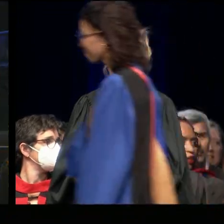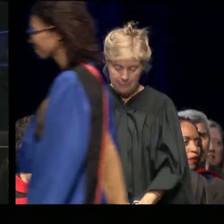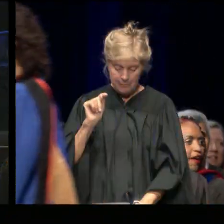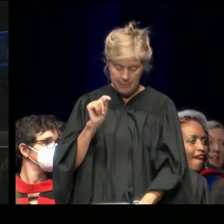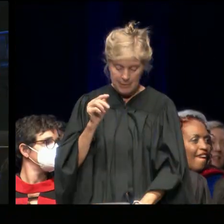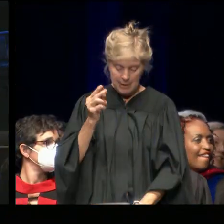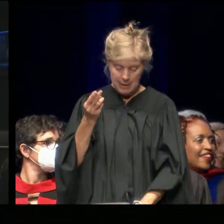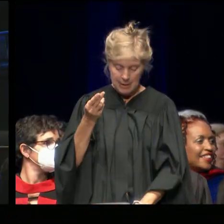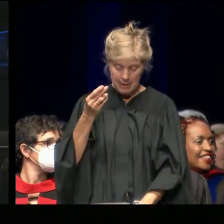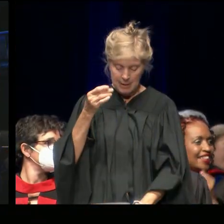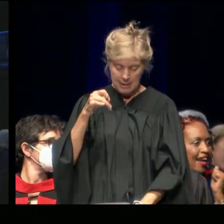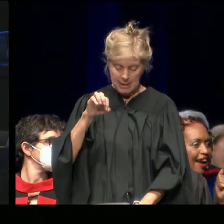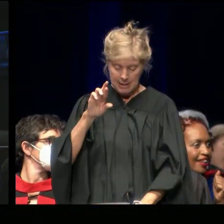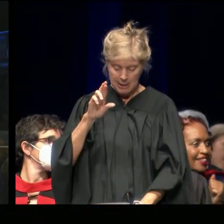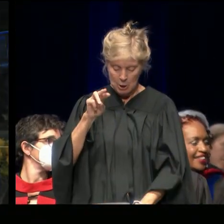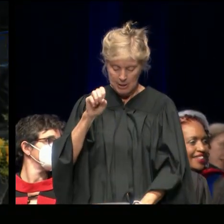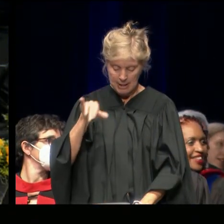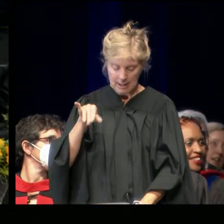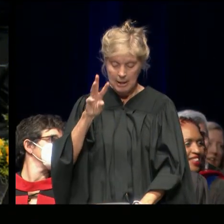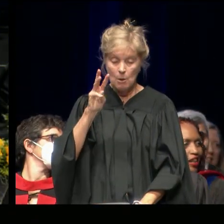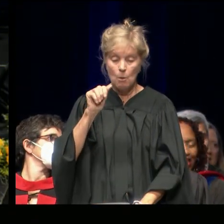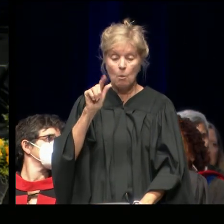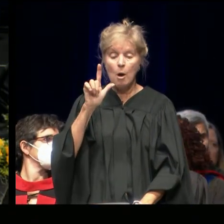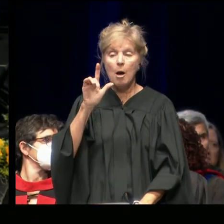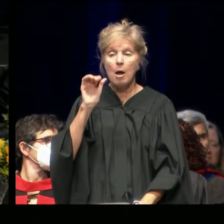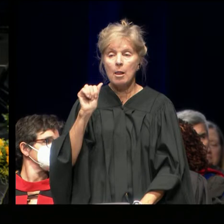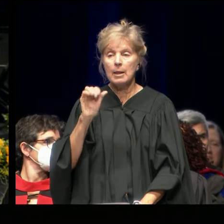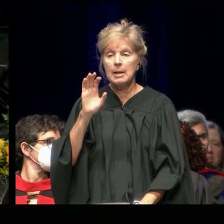Tierney Wallace Herod.